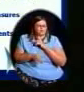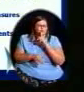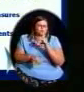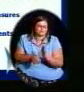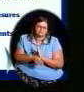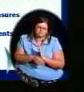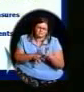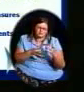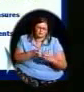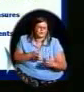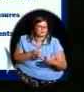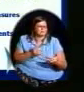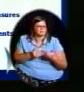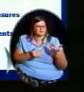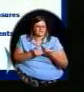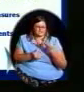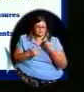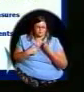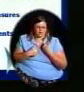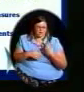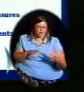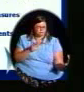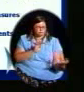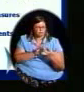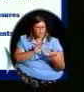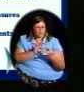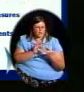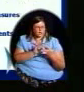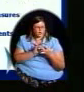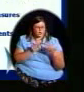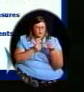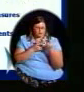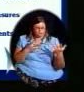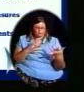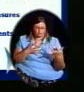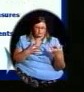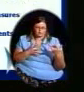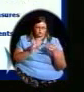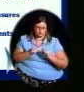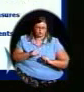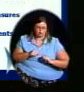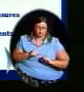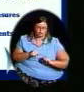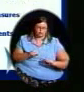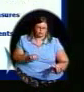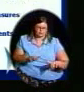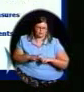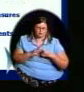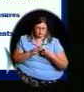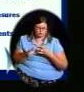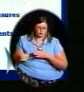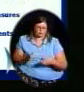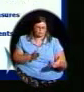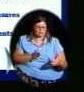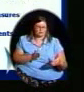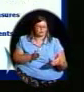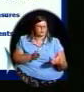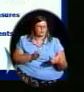possible for them. We'll do online data collection of the implementation measures. We will need to do that